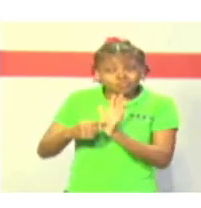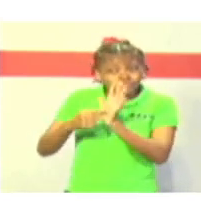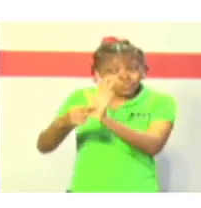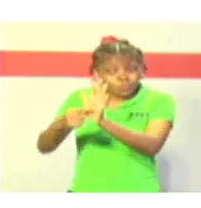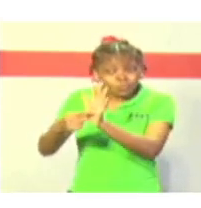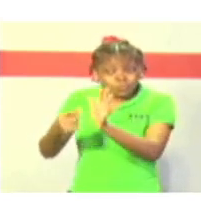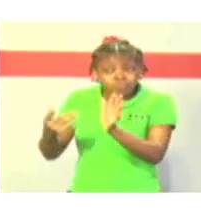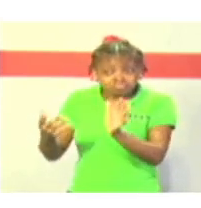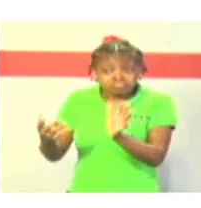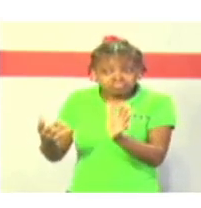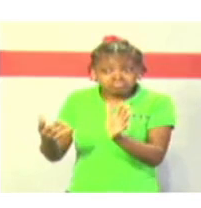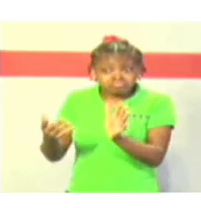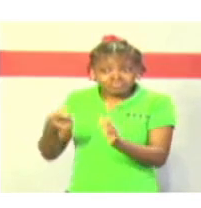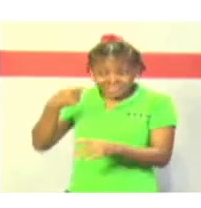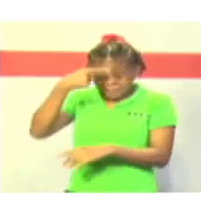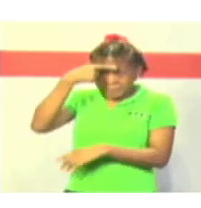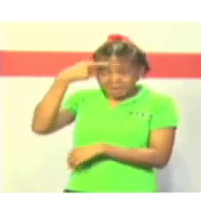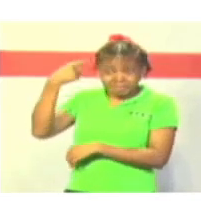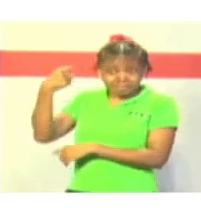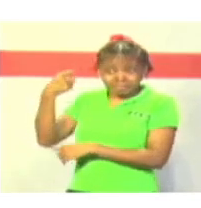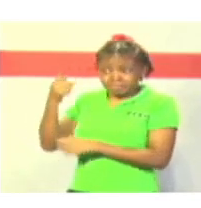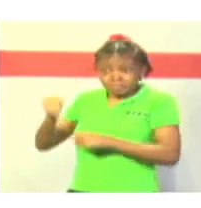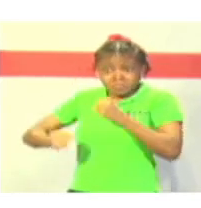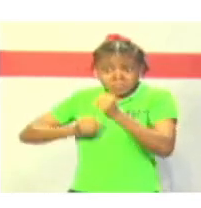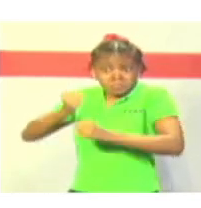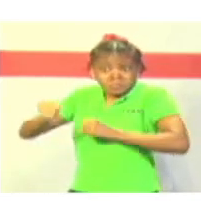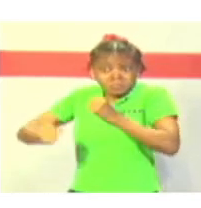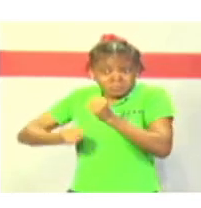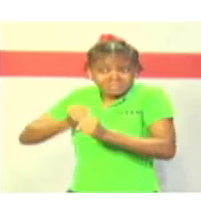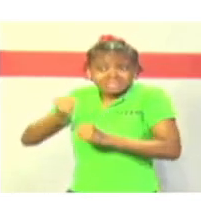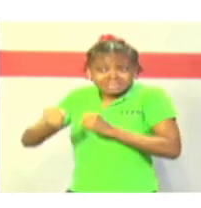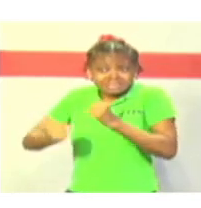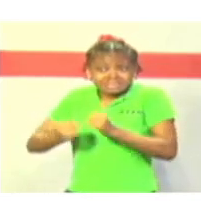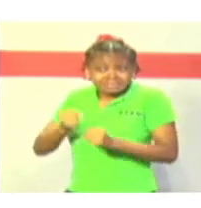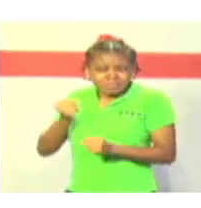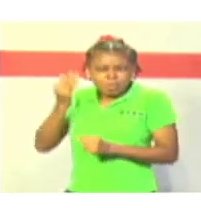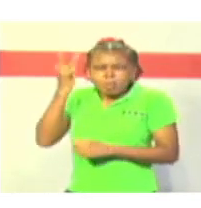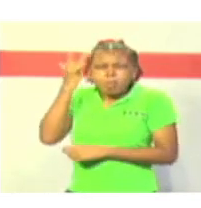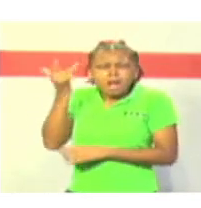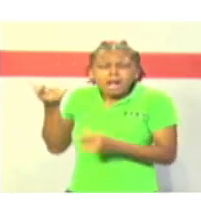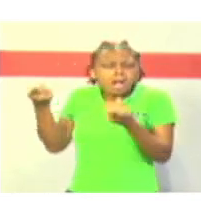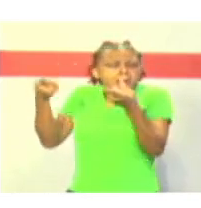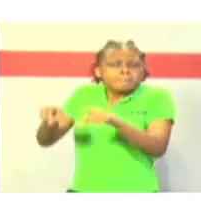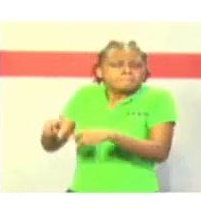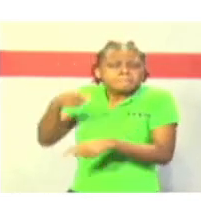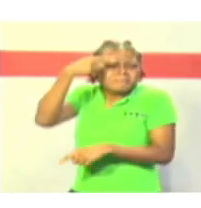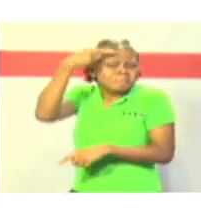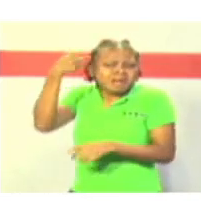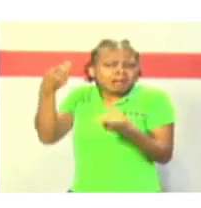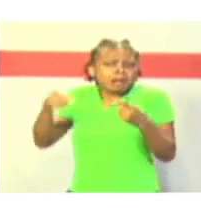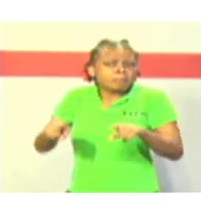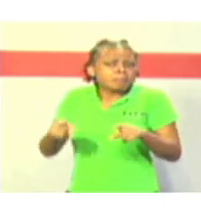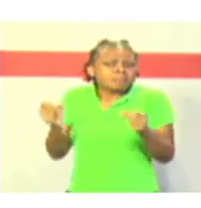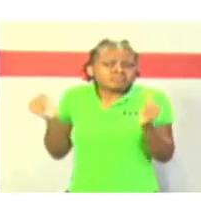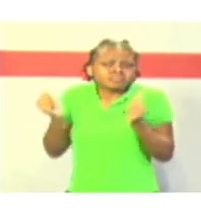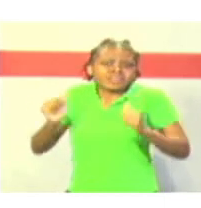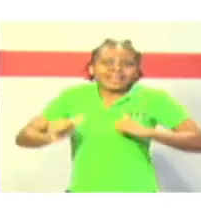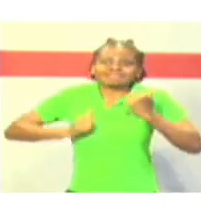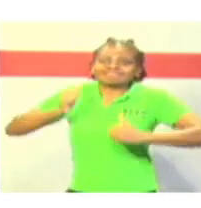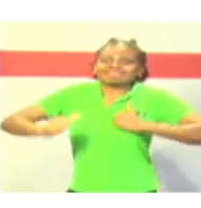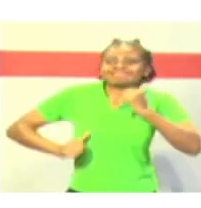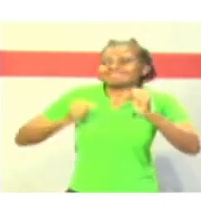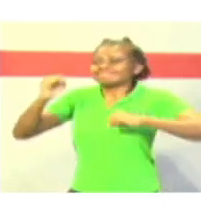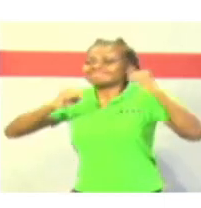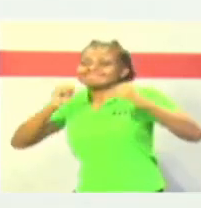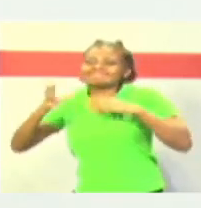daily positive cases as recorded by the Ministry of Health? Okay, Thank you. So in terms of